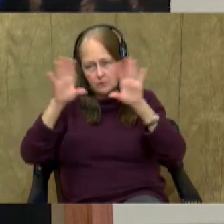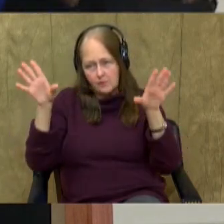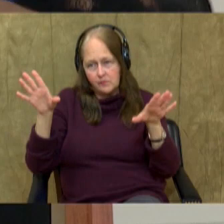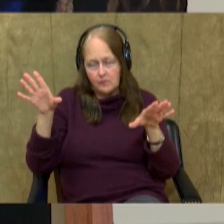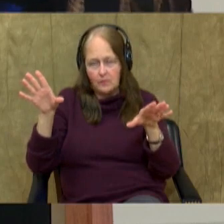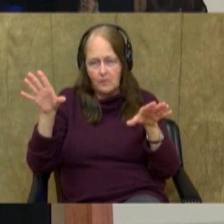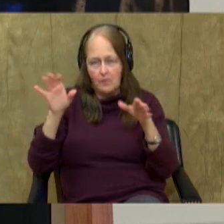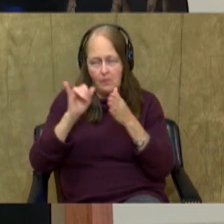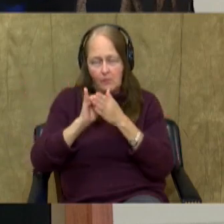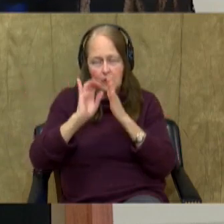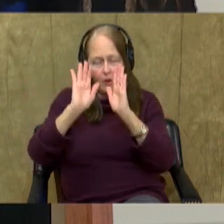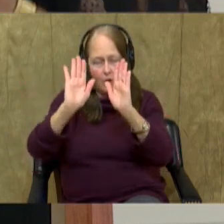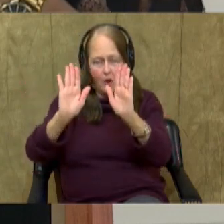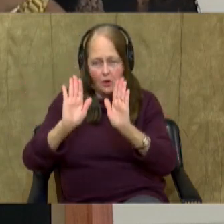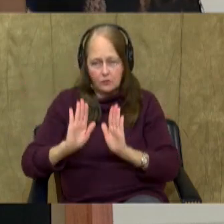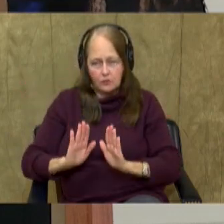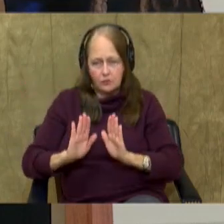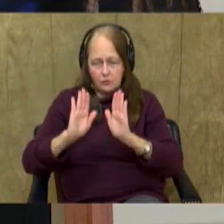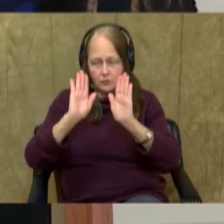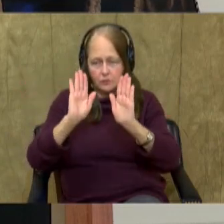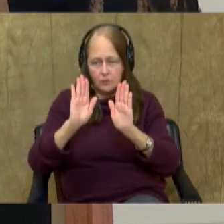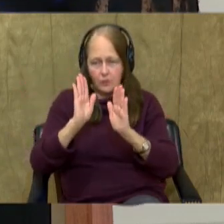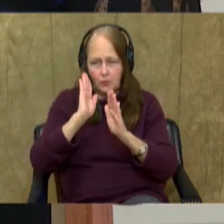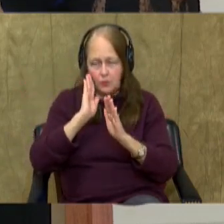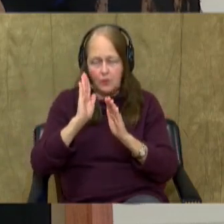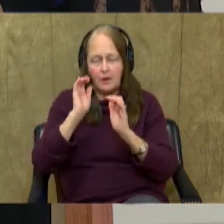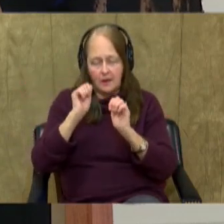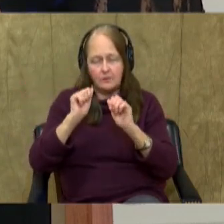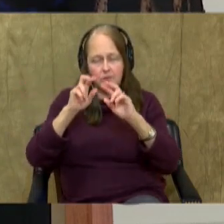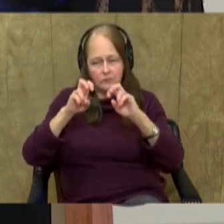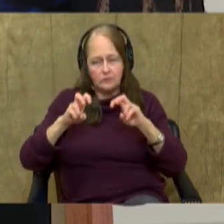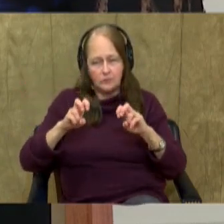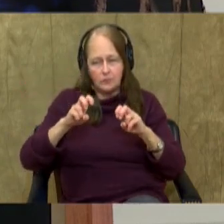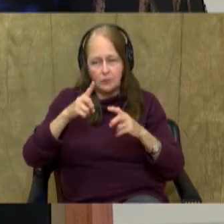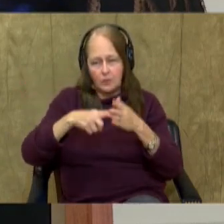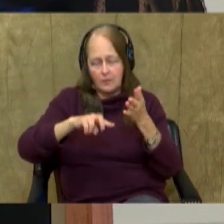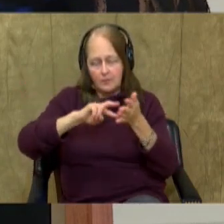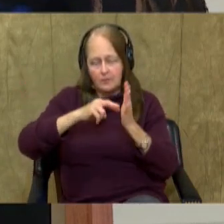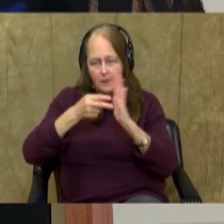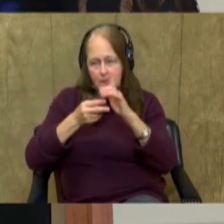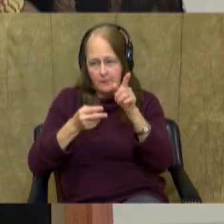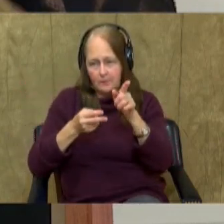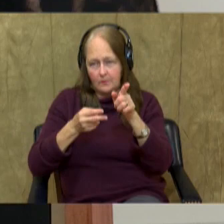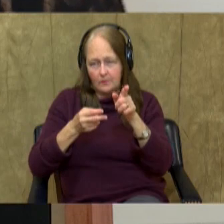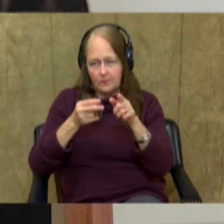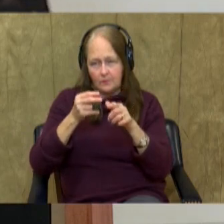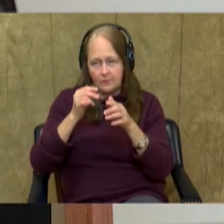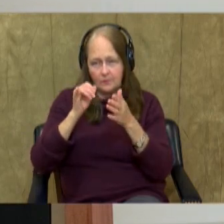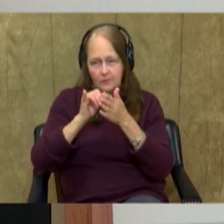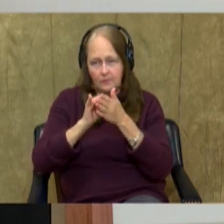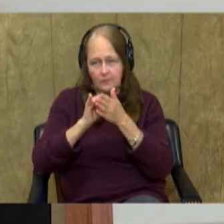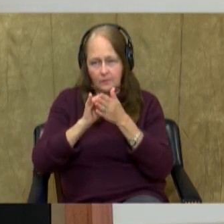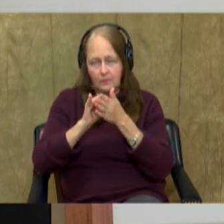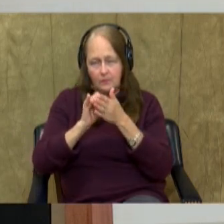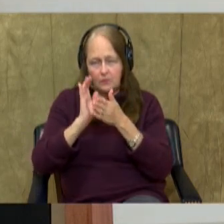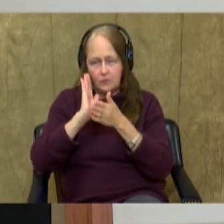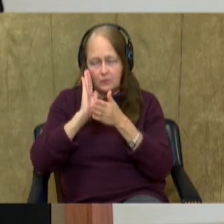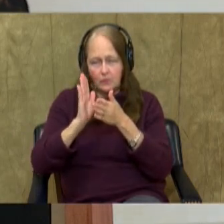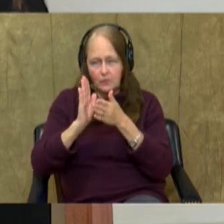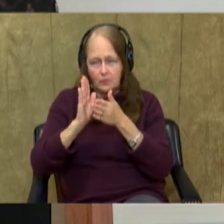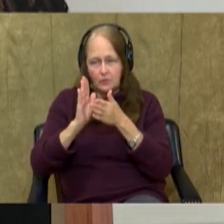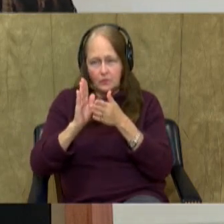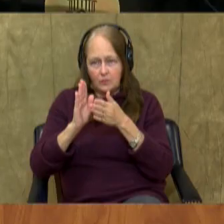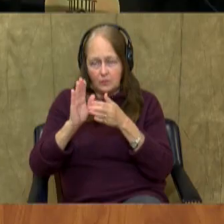this is awesome because we can really break that text down. Now, in general, here's our